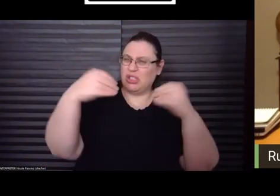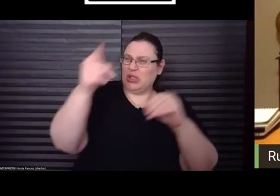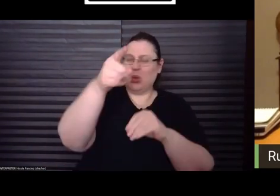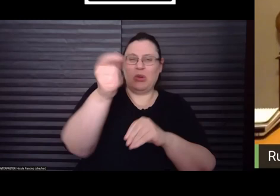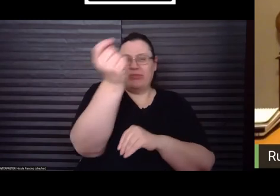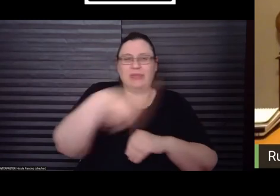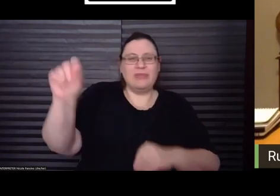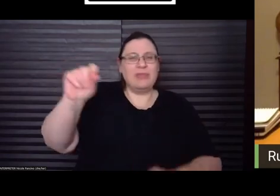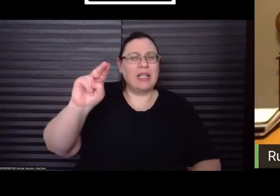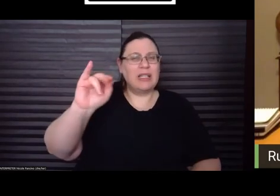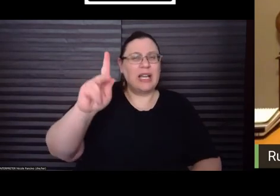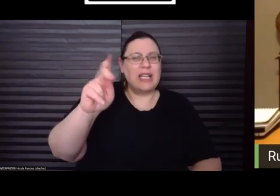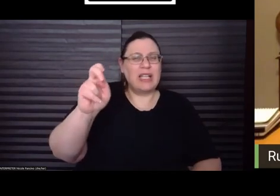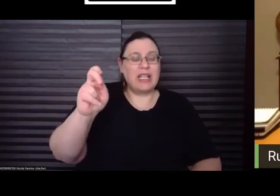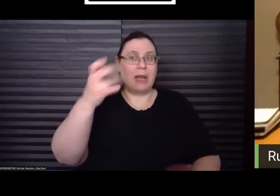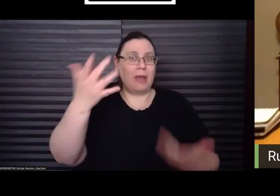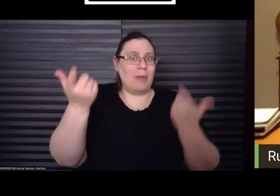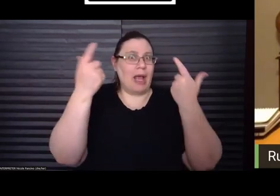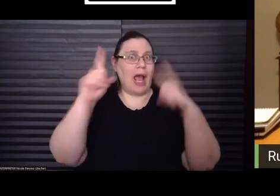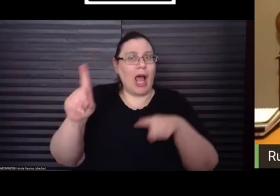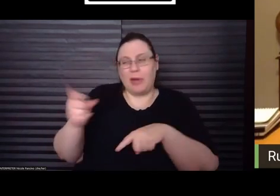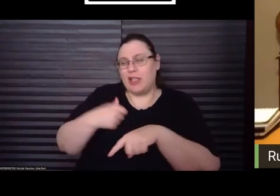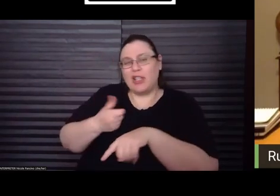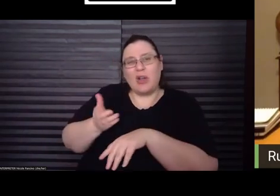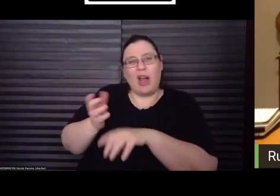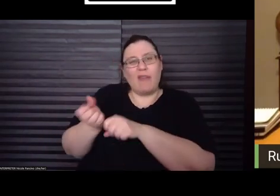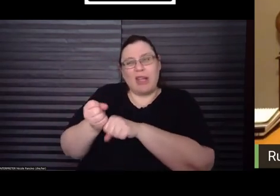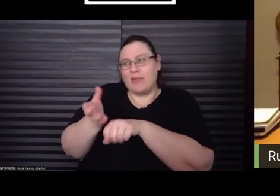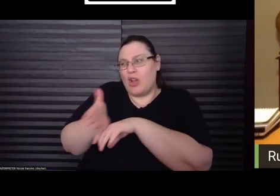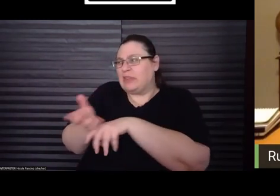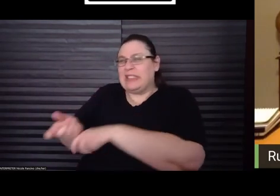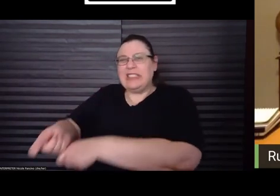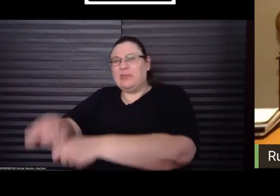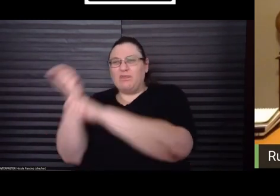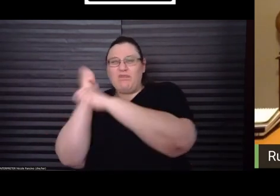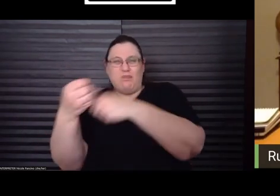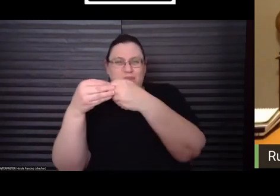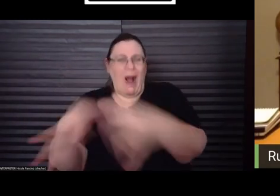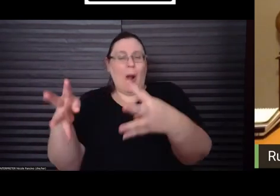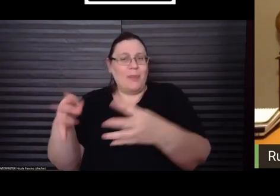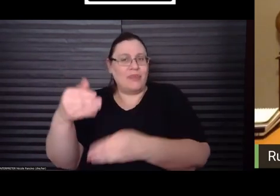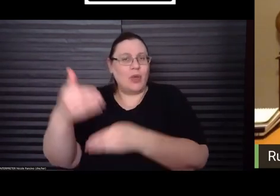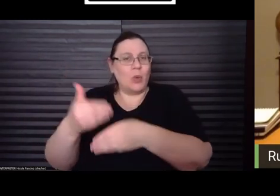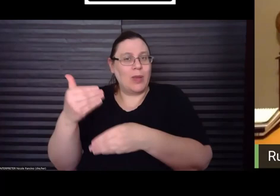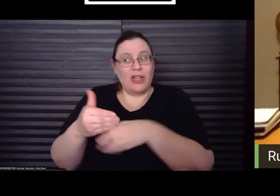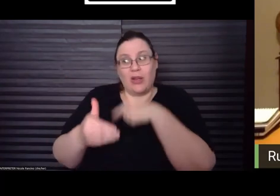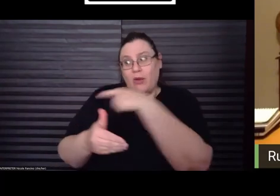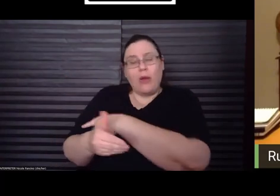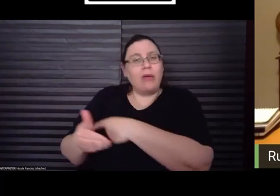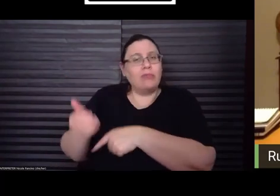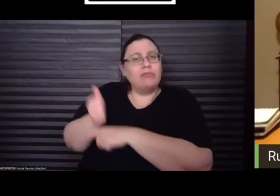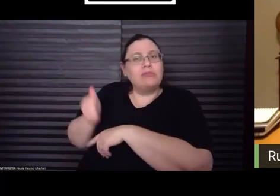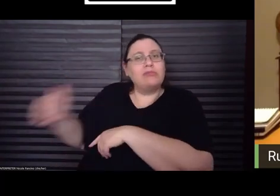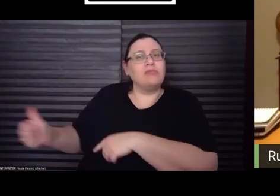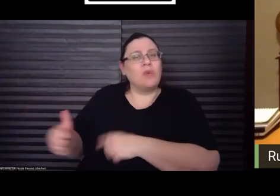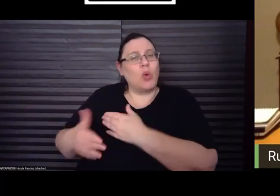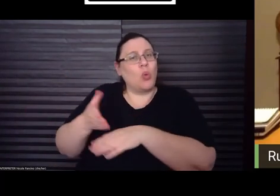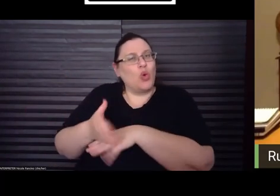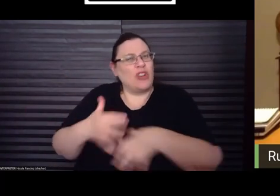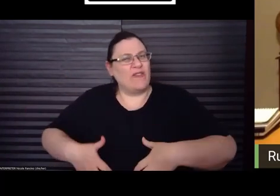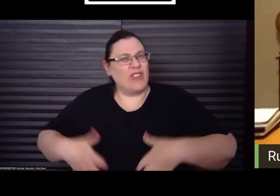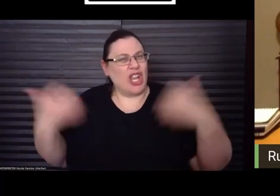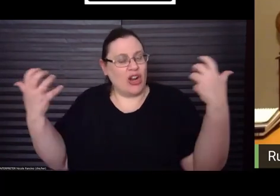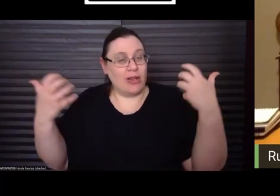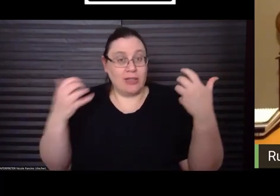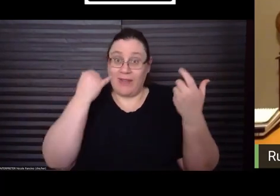Nike store, for example, where you could wind up smashing the display window with a baseball bat made of furious wood.